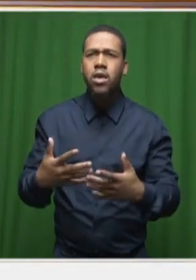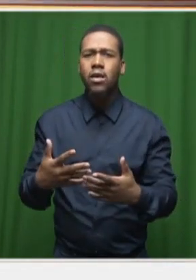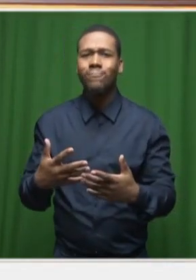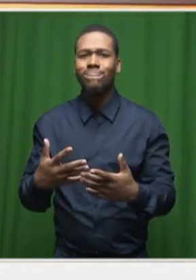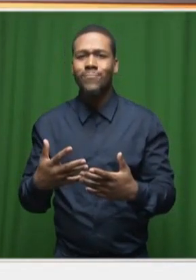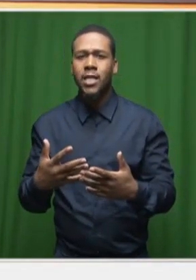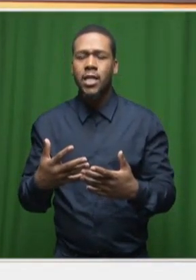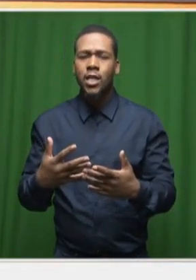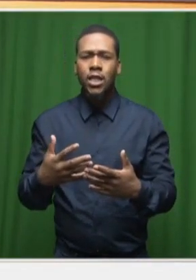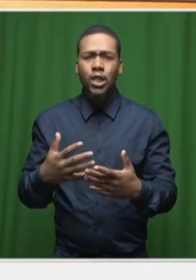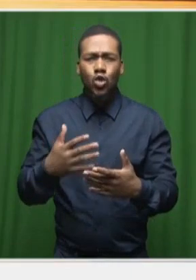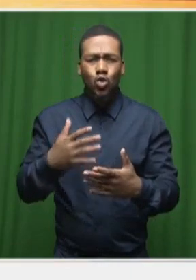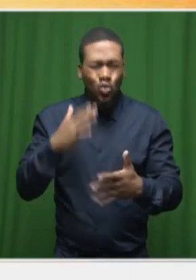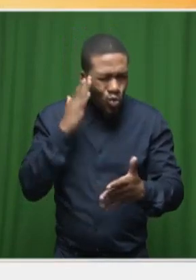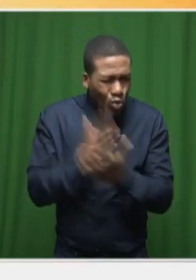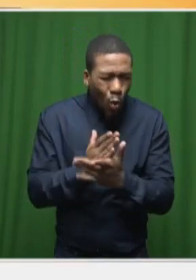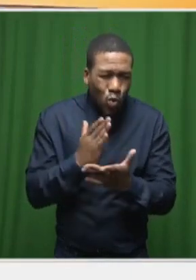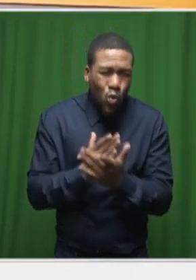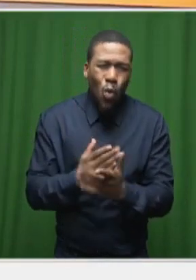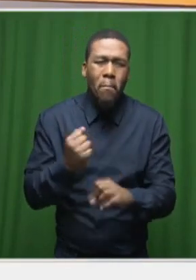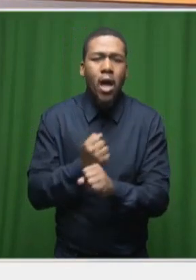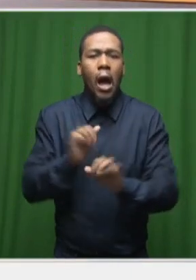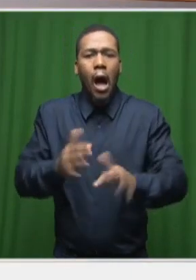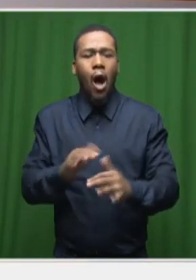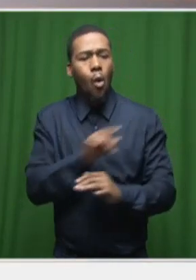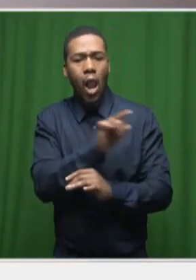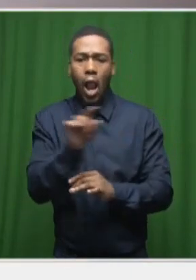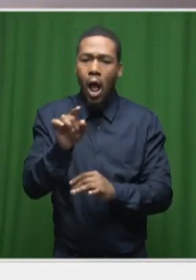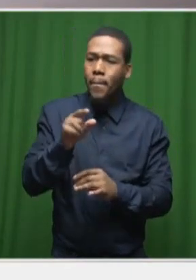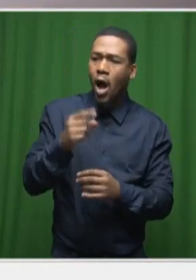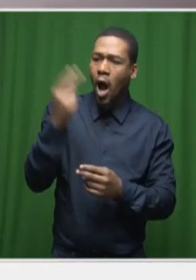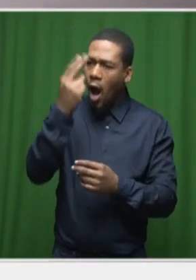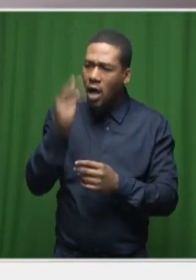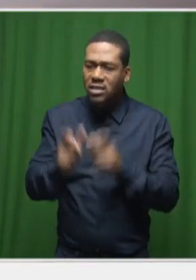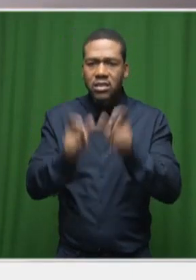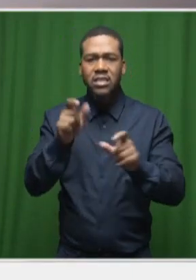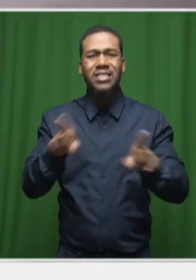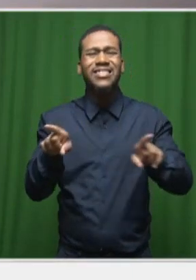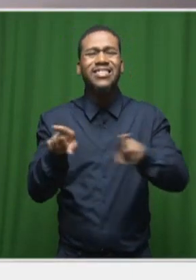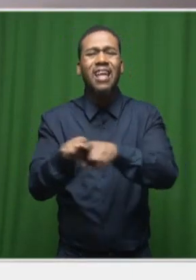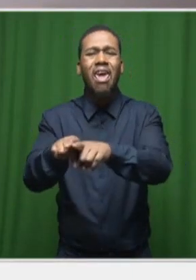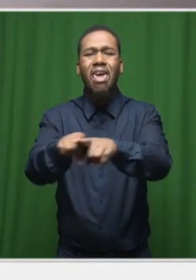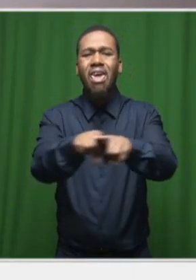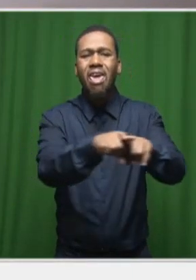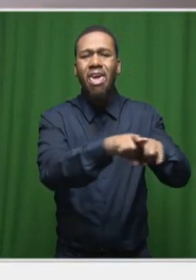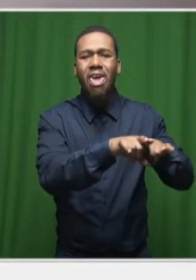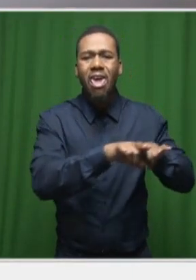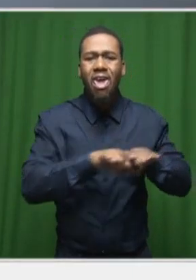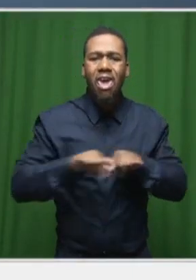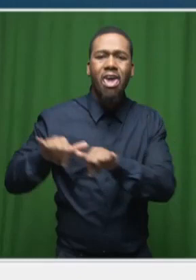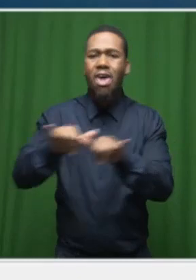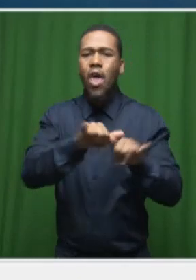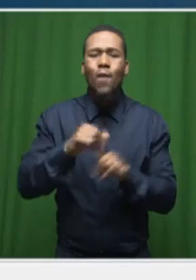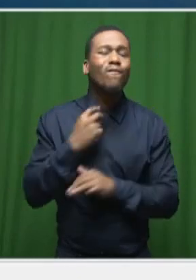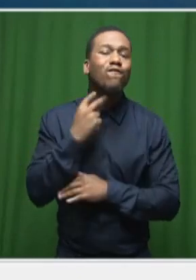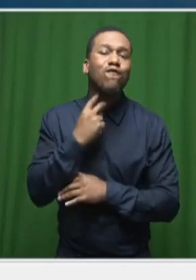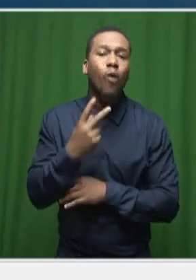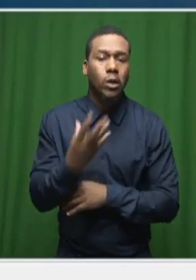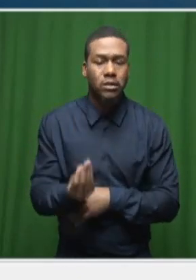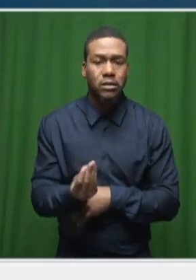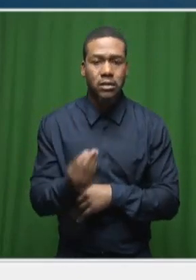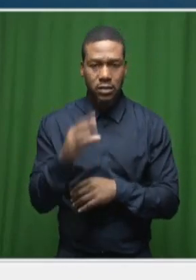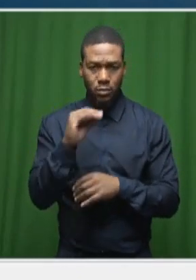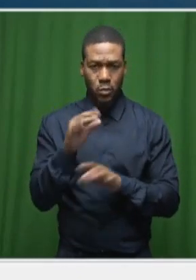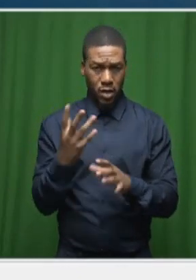one voice in terms of expressing whatever is happening around them, in terms of political, in terms of economical, in terms of social, and not